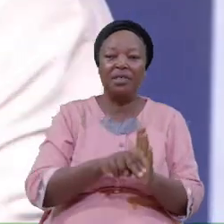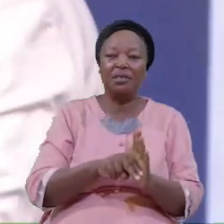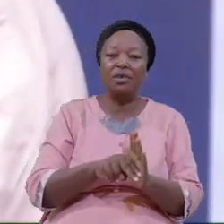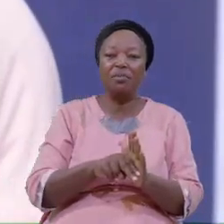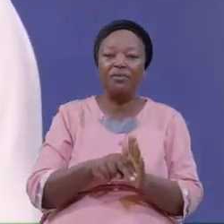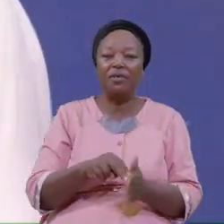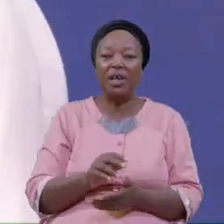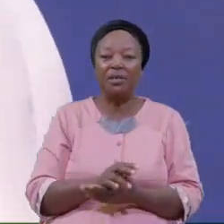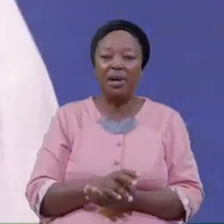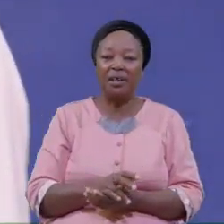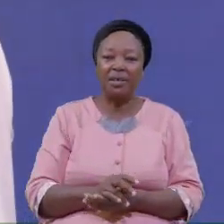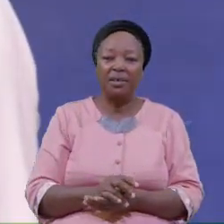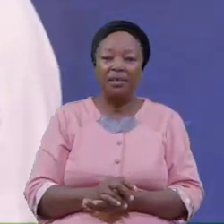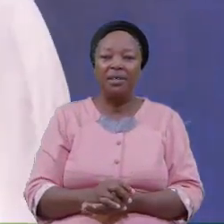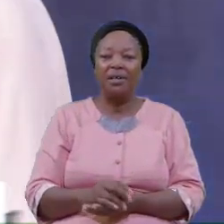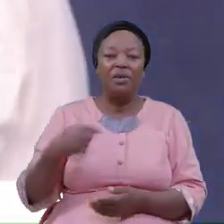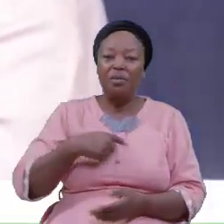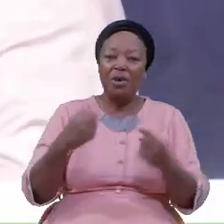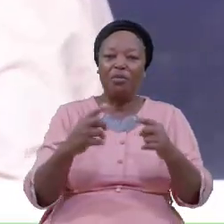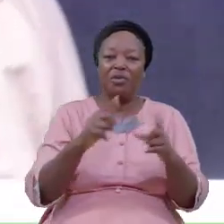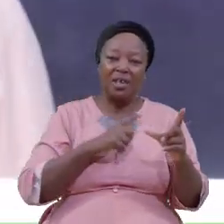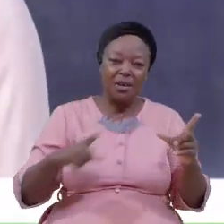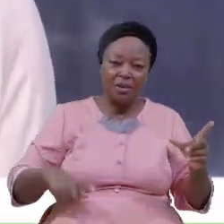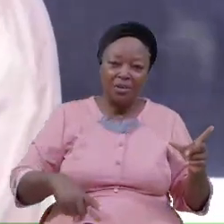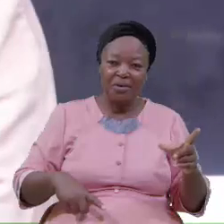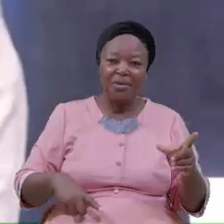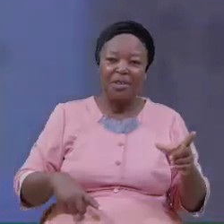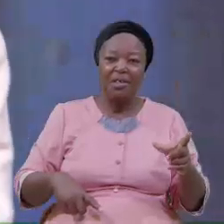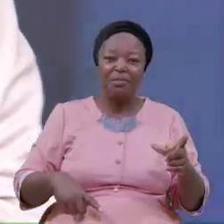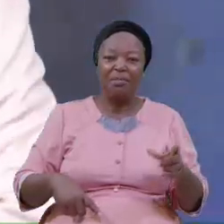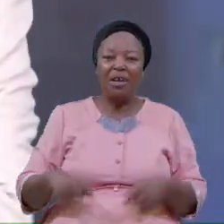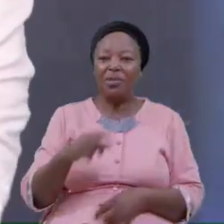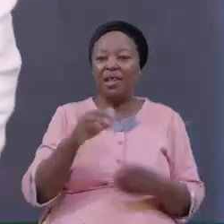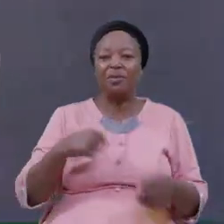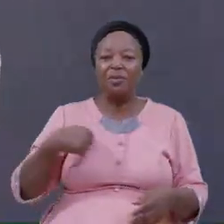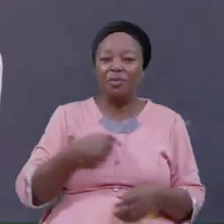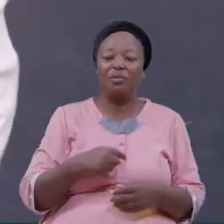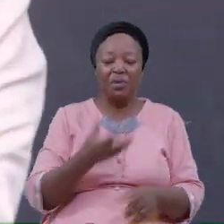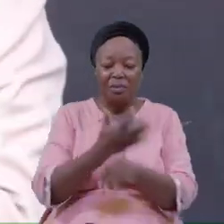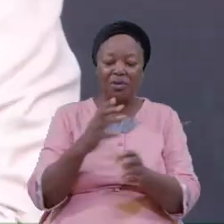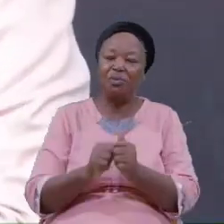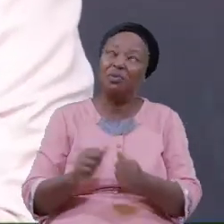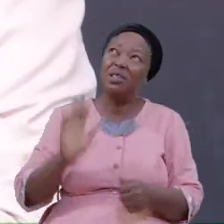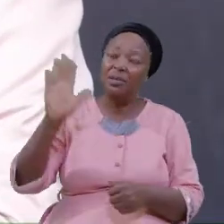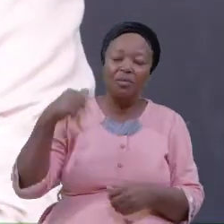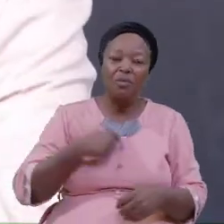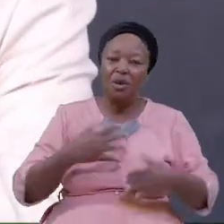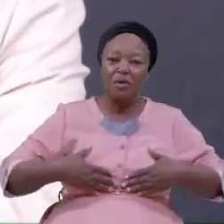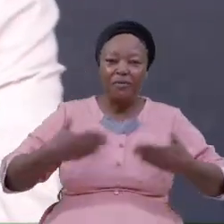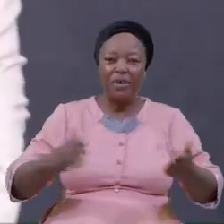We come to the Lord. We plead with him. We confess our sins to